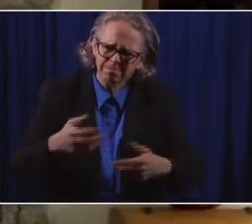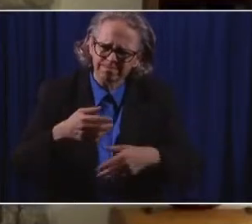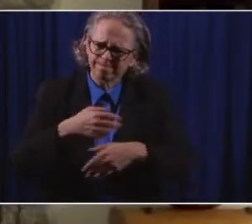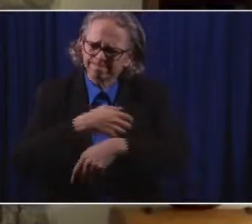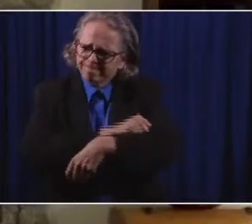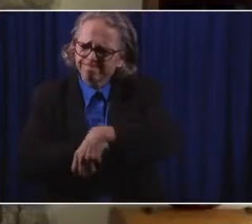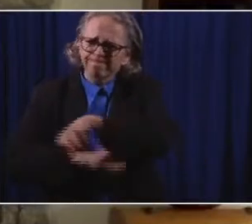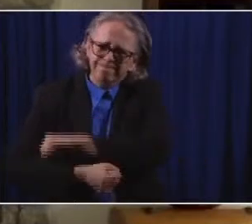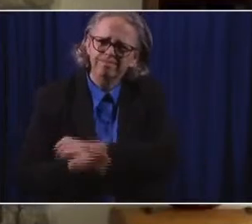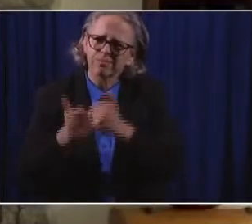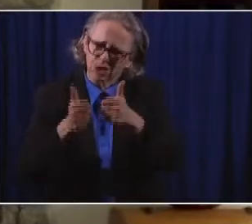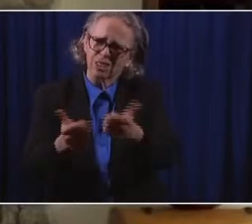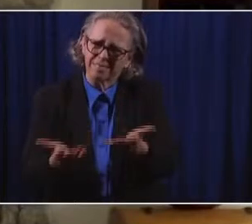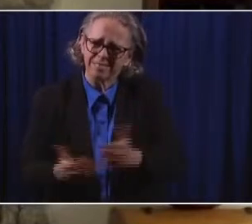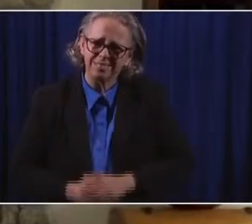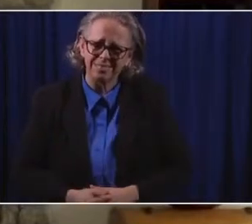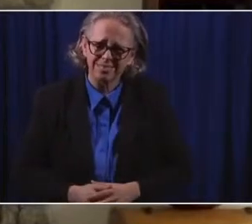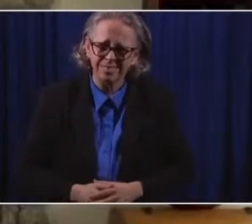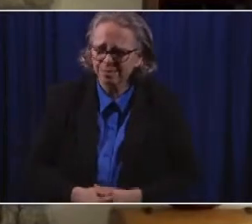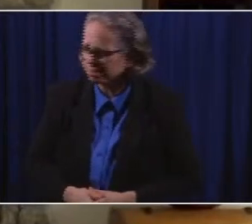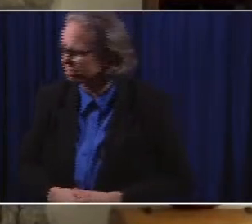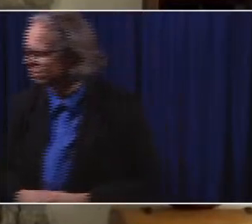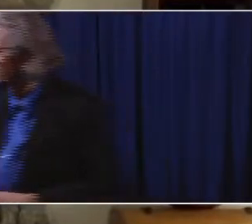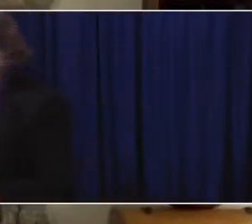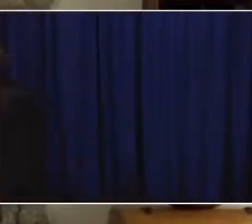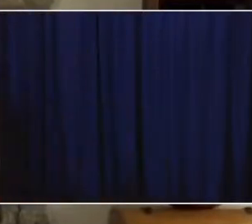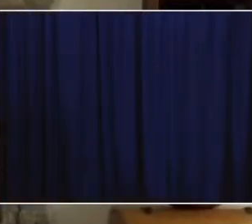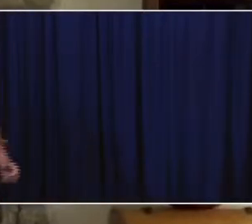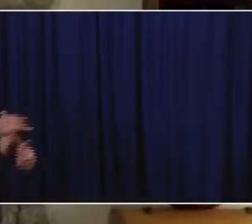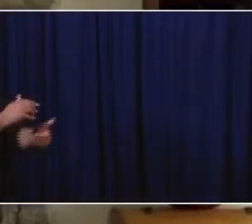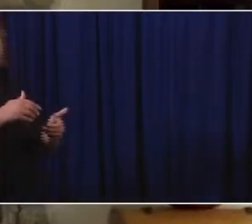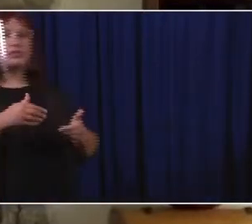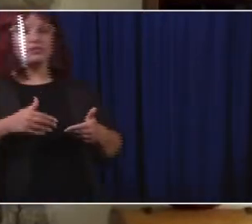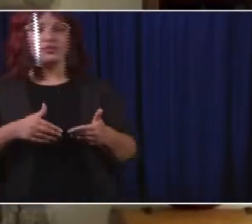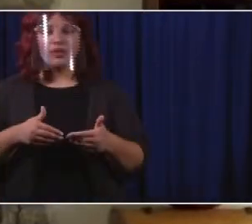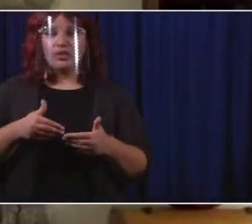question is from Krista Frost at WBNS in Columbus.